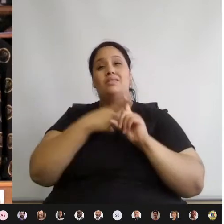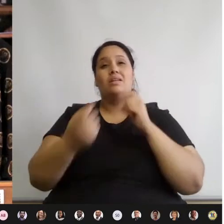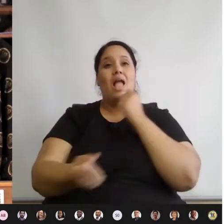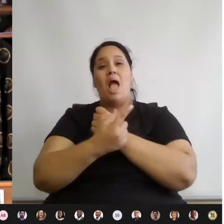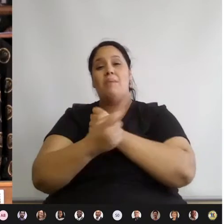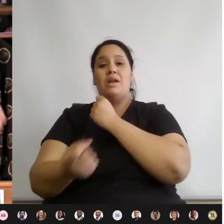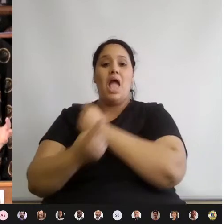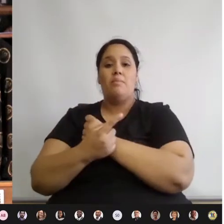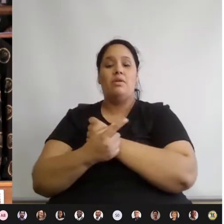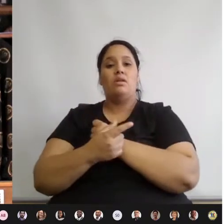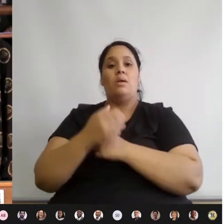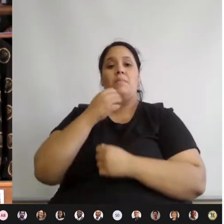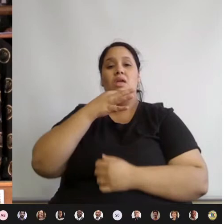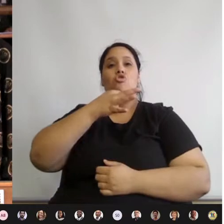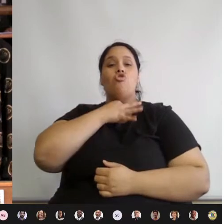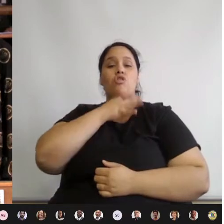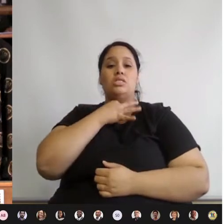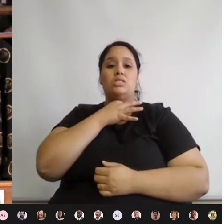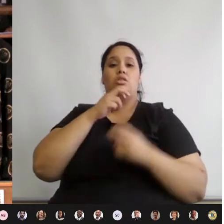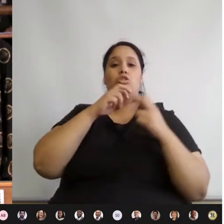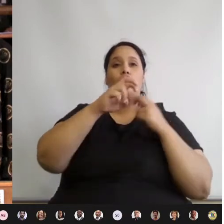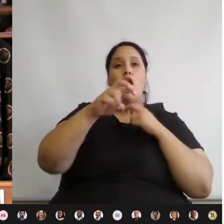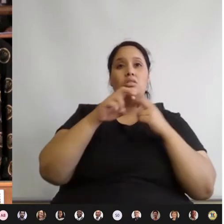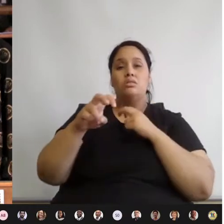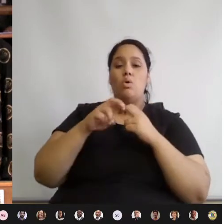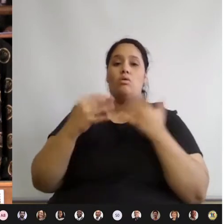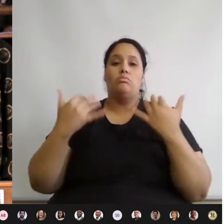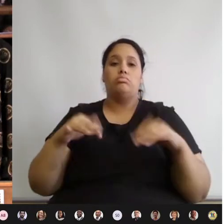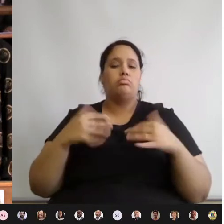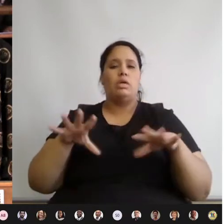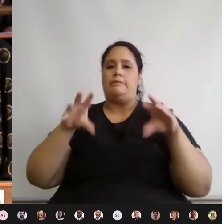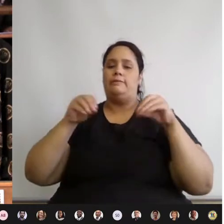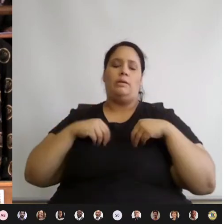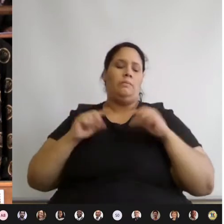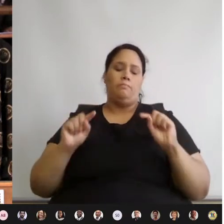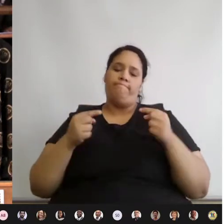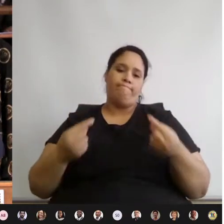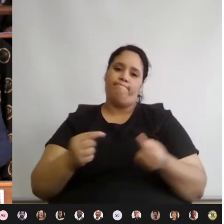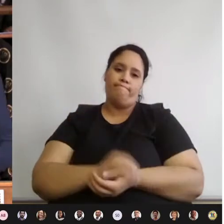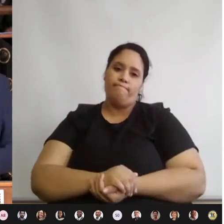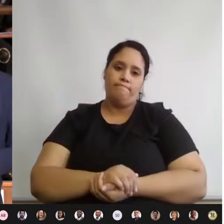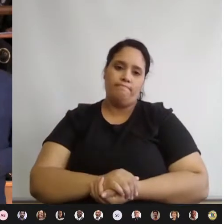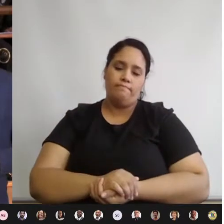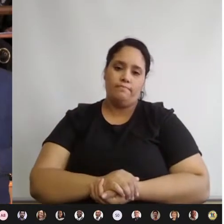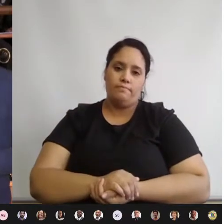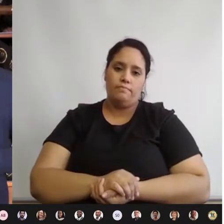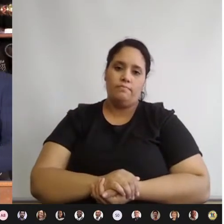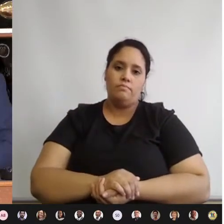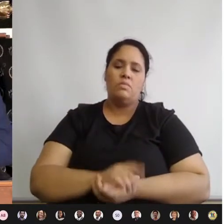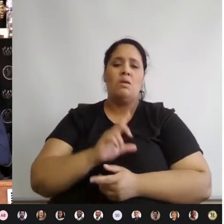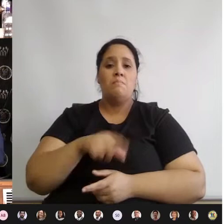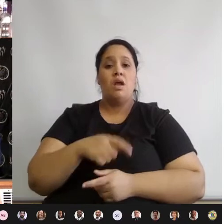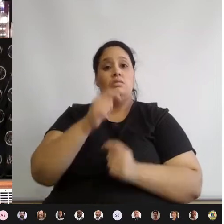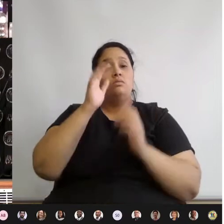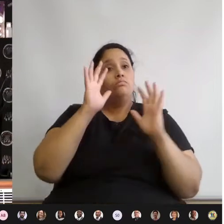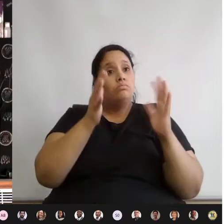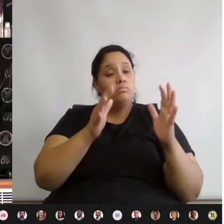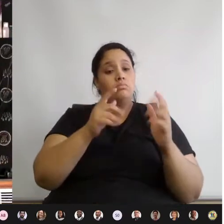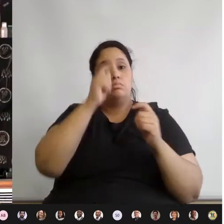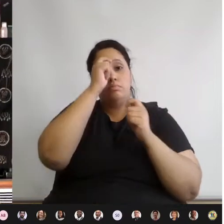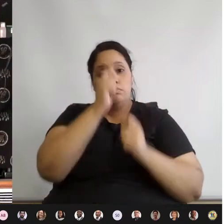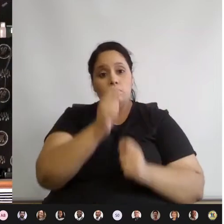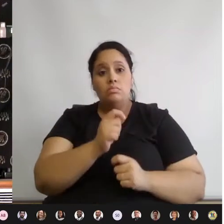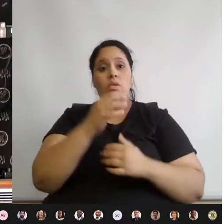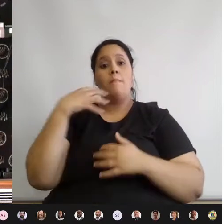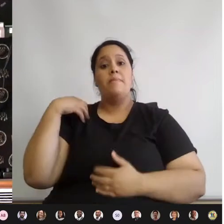put at risk that are transported in systems that are unacceptable. I want to commend Minister Meyer here, who has already said that